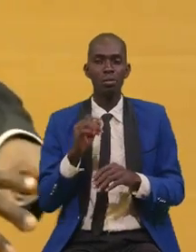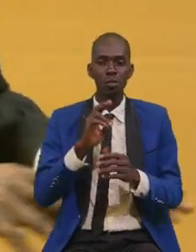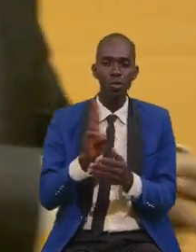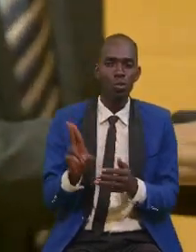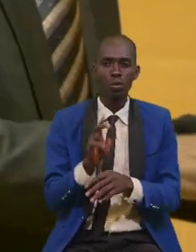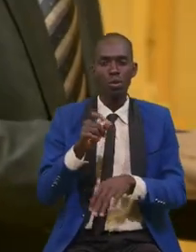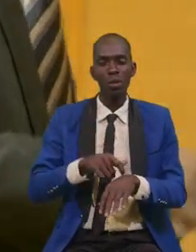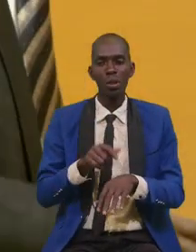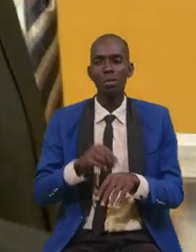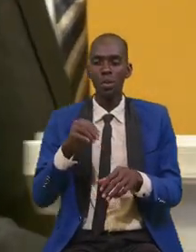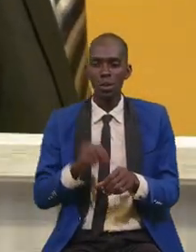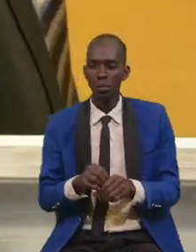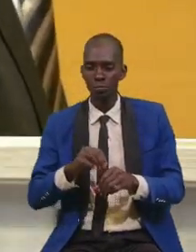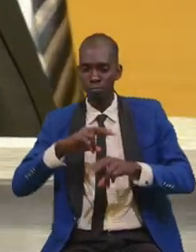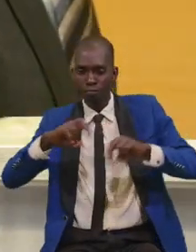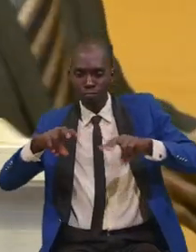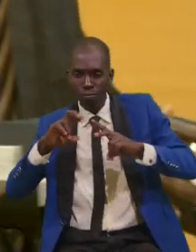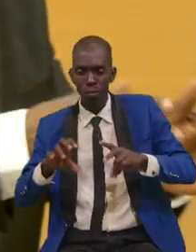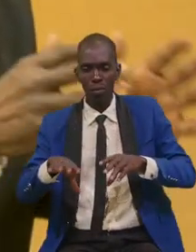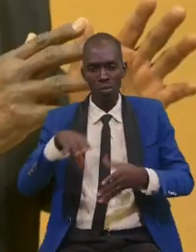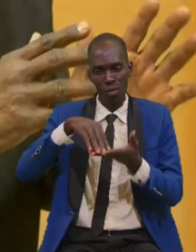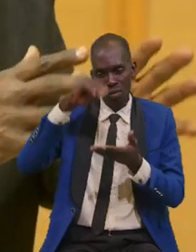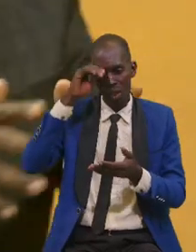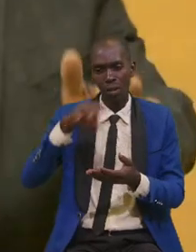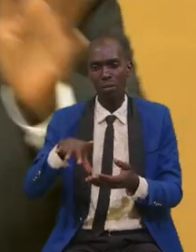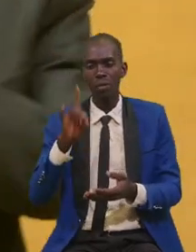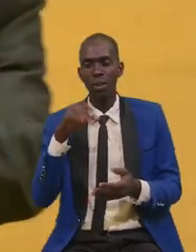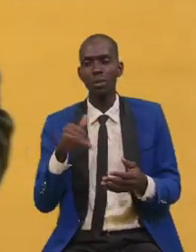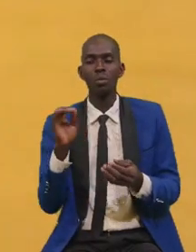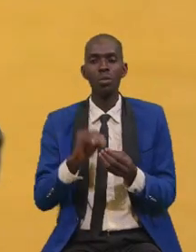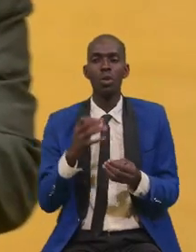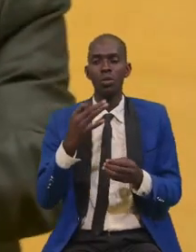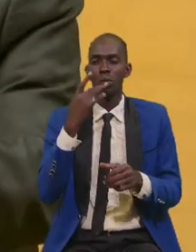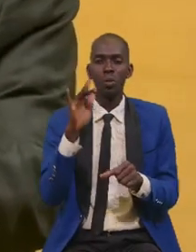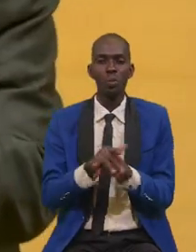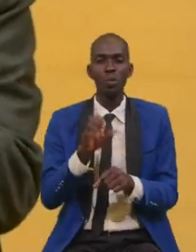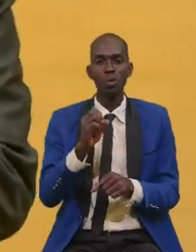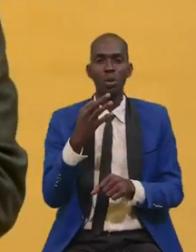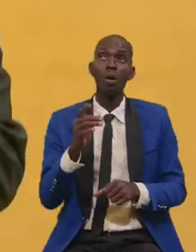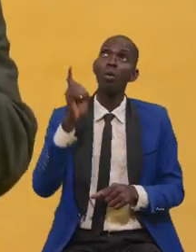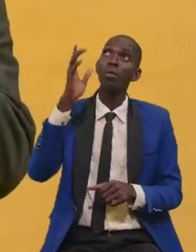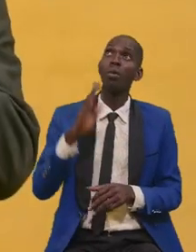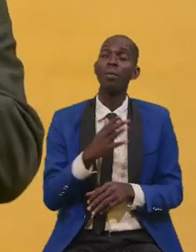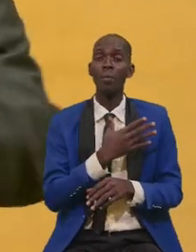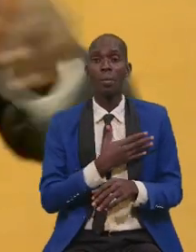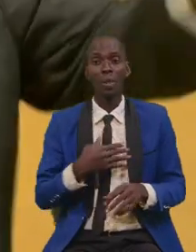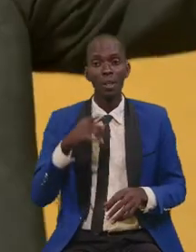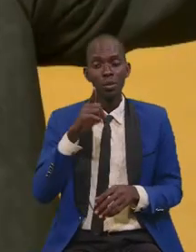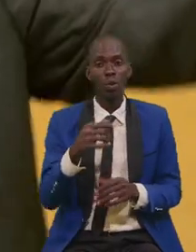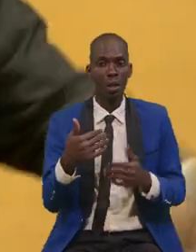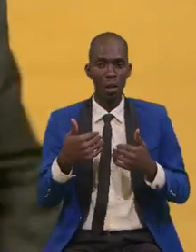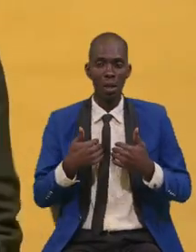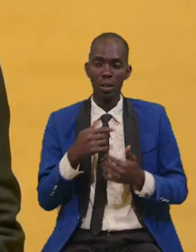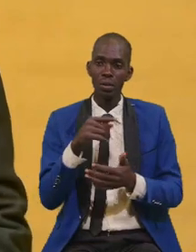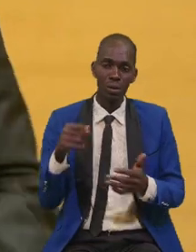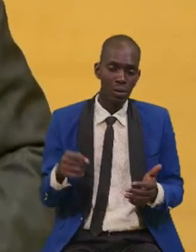and the prophecies of the word, and you have this expense greater than all